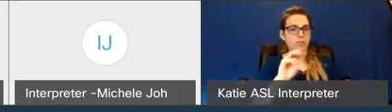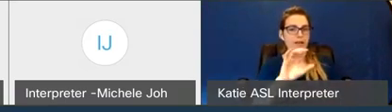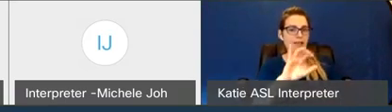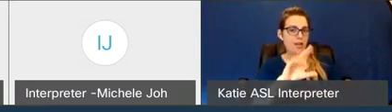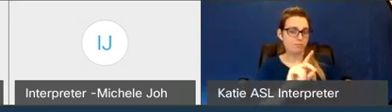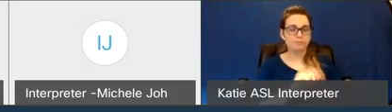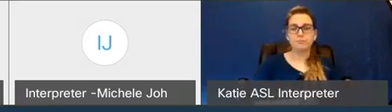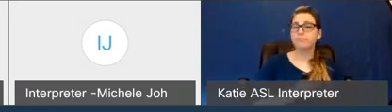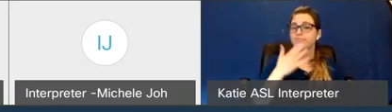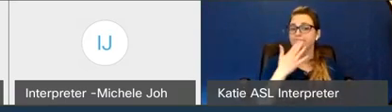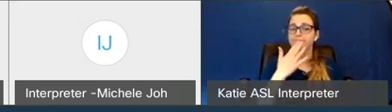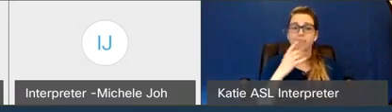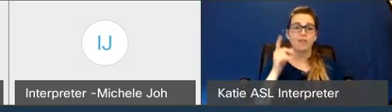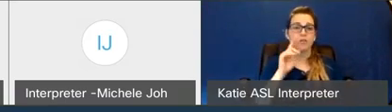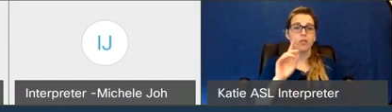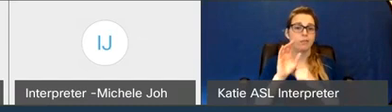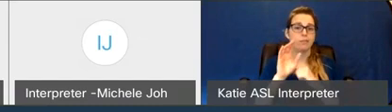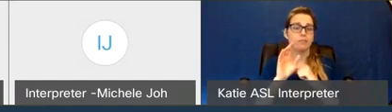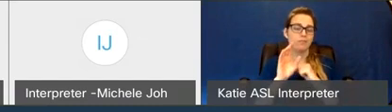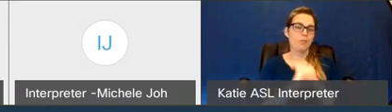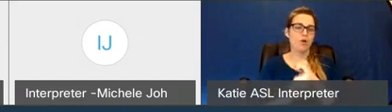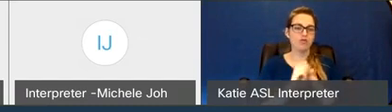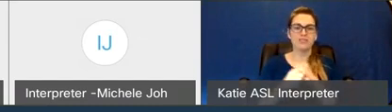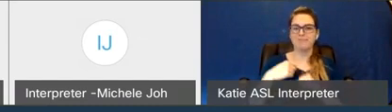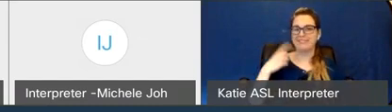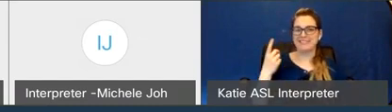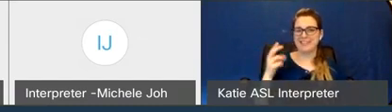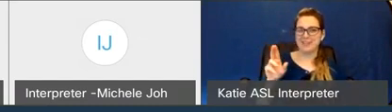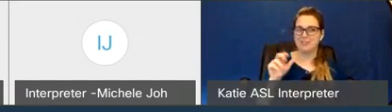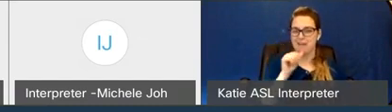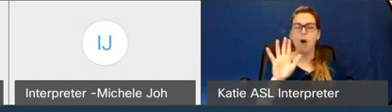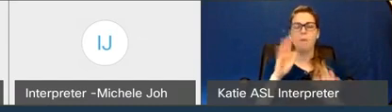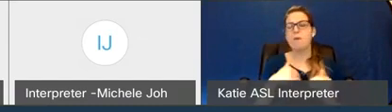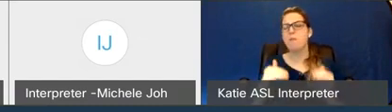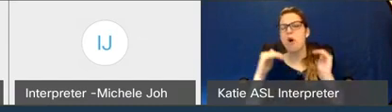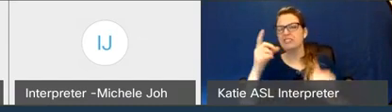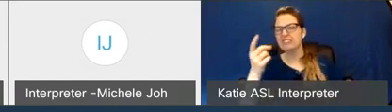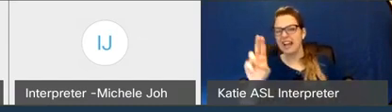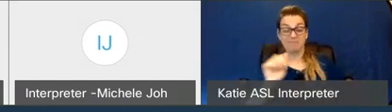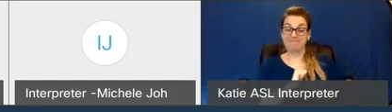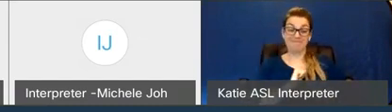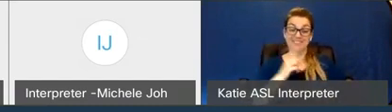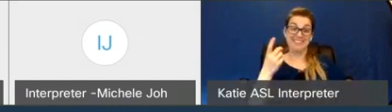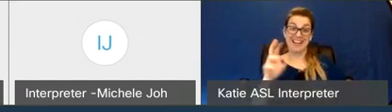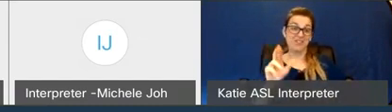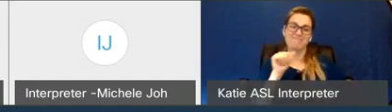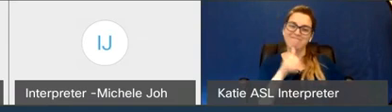the promotion to doctor. I am not a doctor, but that sounded nice. So welcome to the